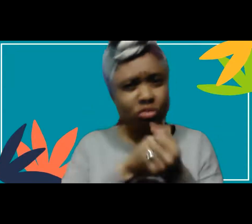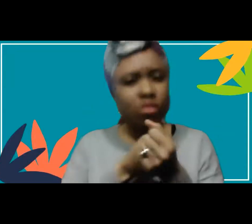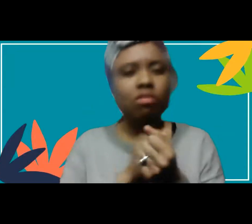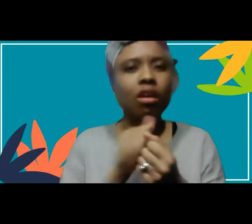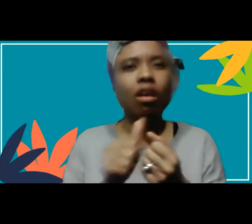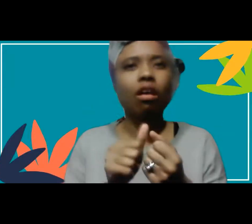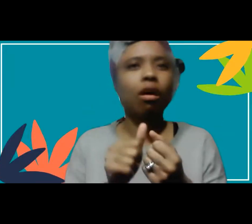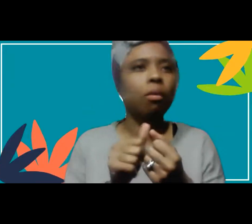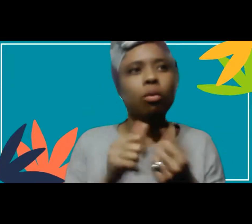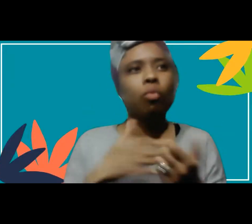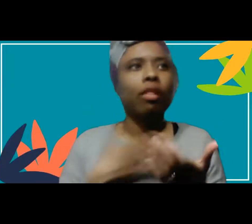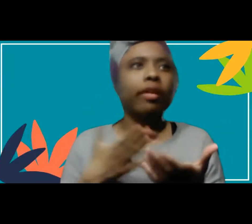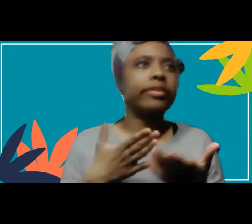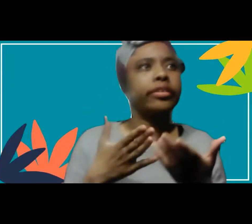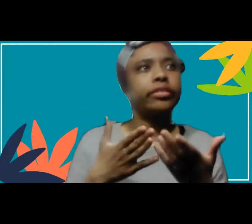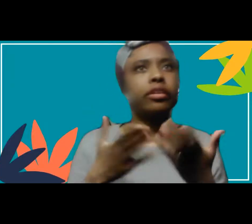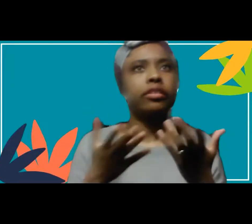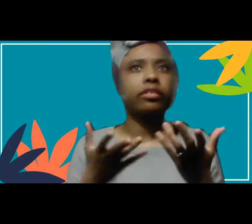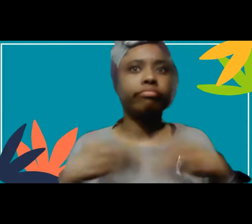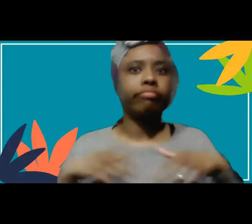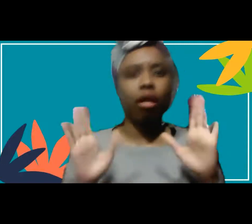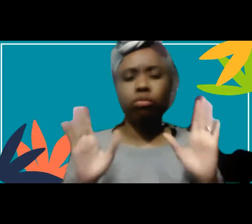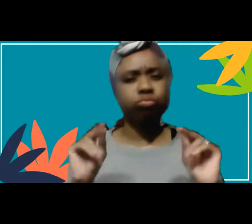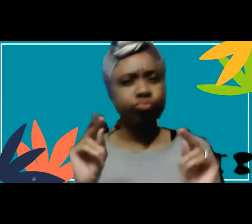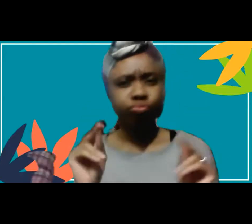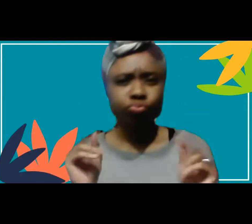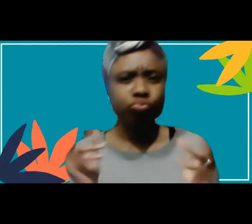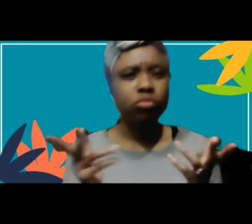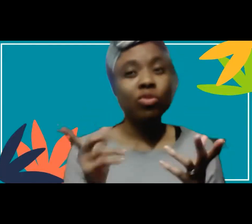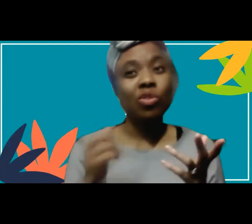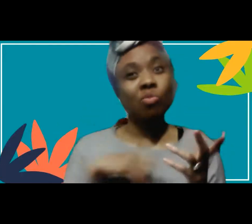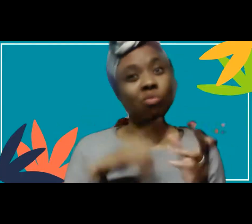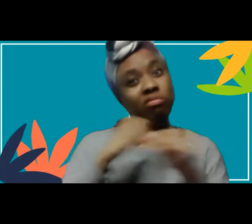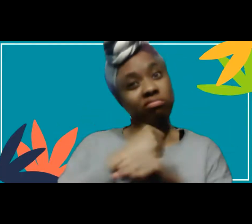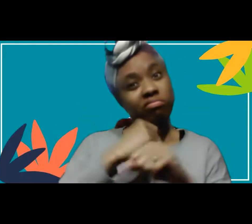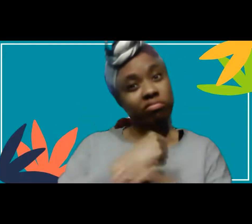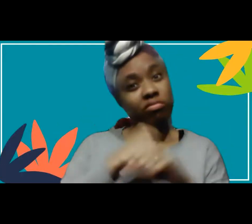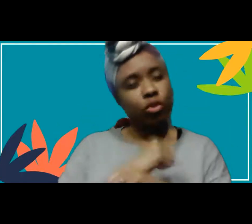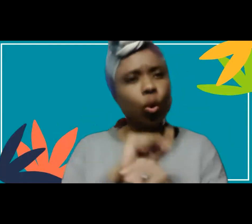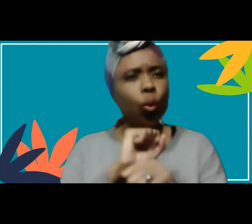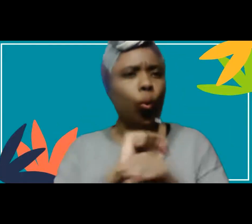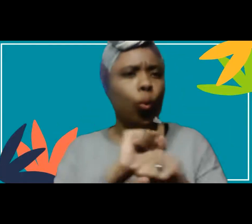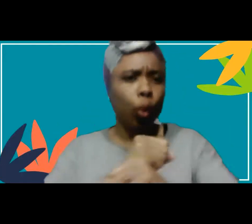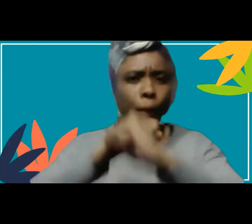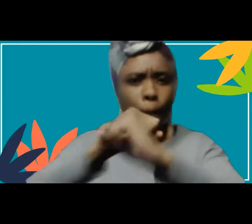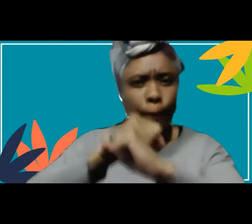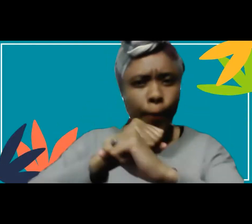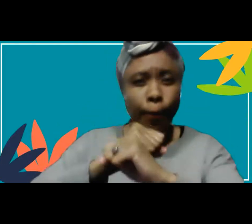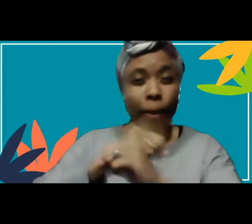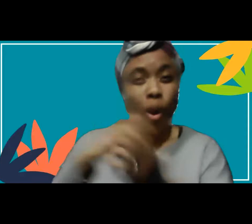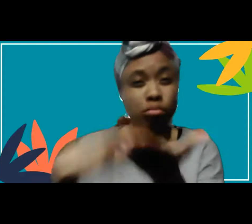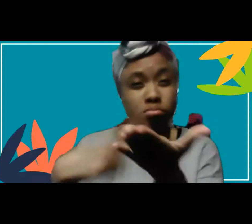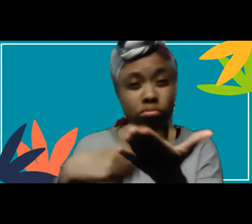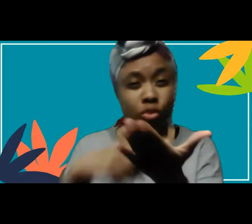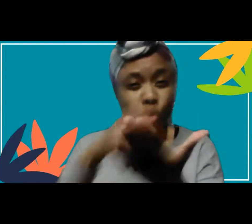compromises, and to really ensure that when we are saying we're fighting for workers and worker protections, we're talking about all of our folks, because